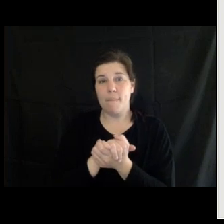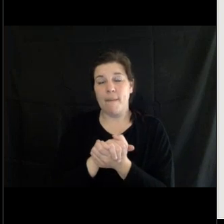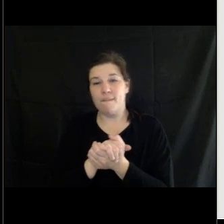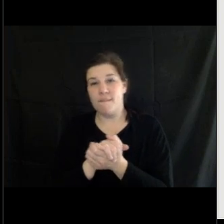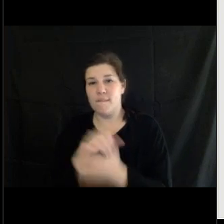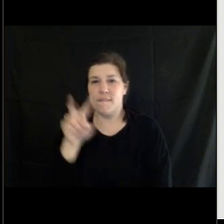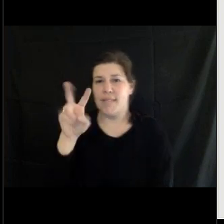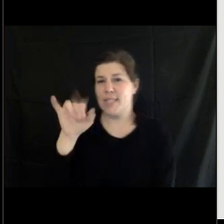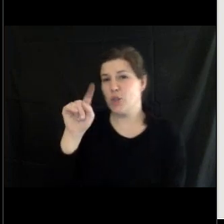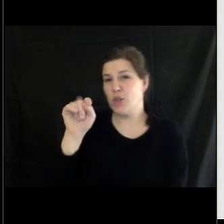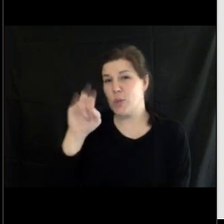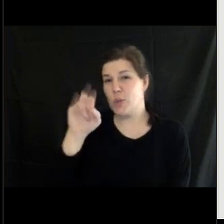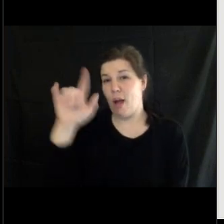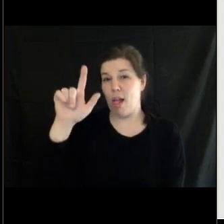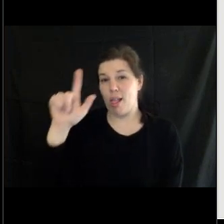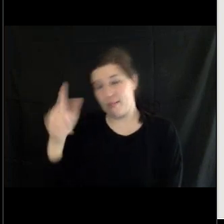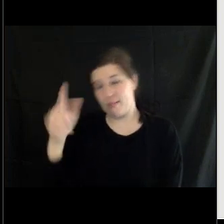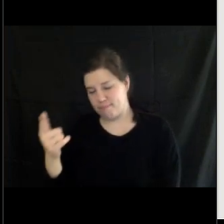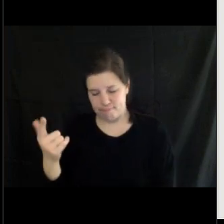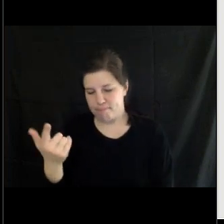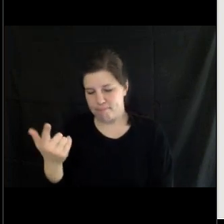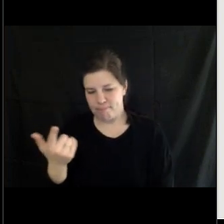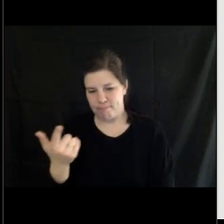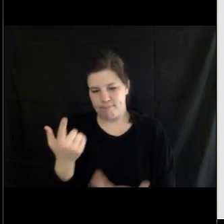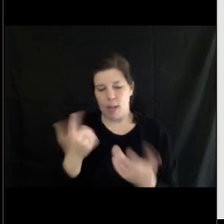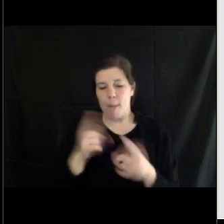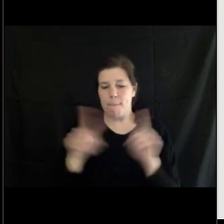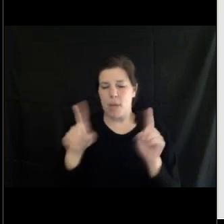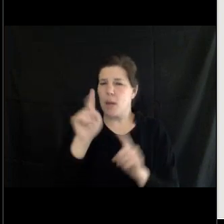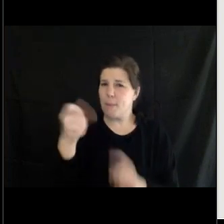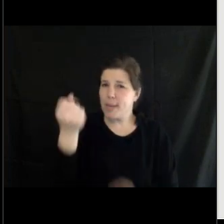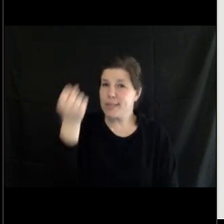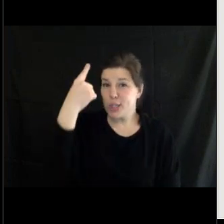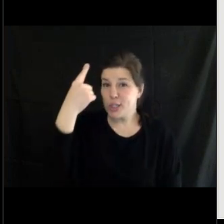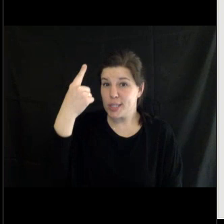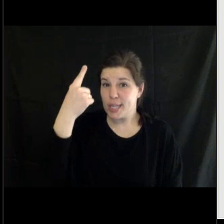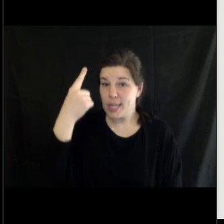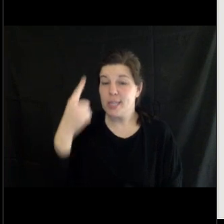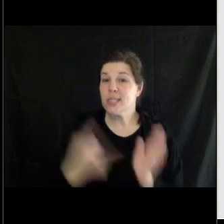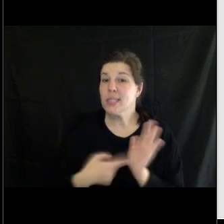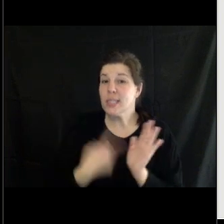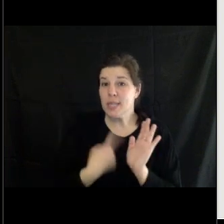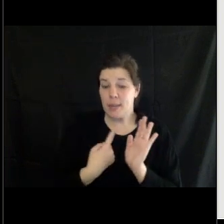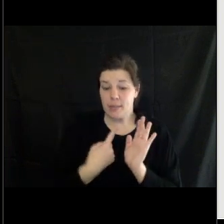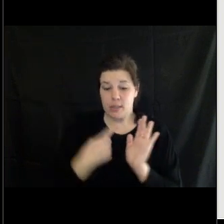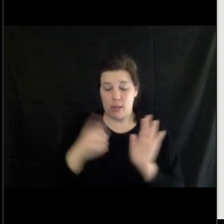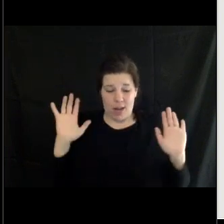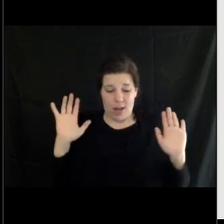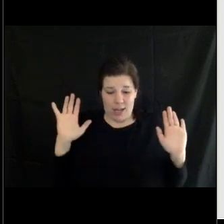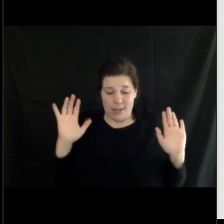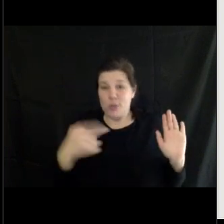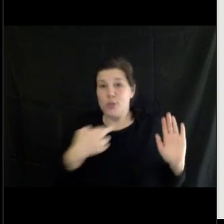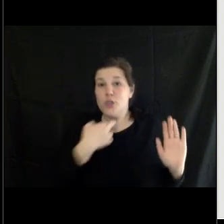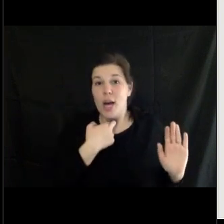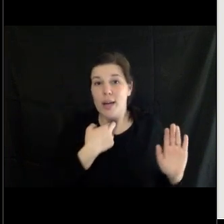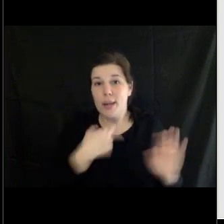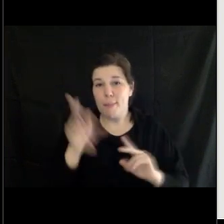etc. But you must understand that sometimes when your back is against the wall and you're not being